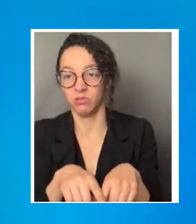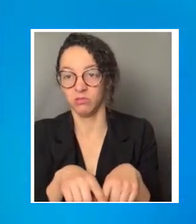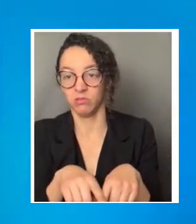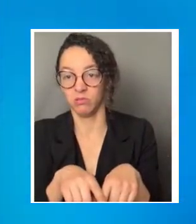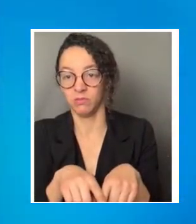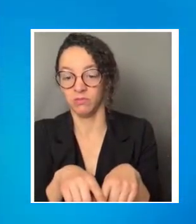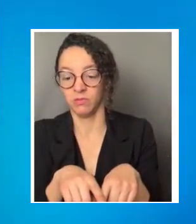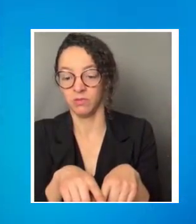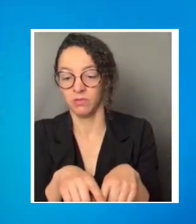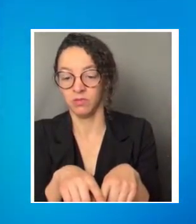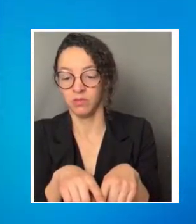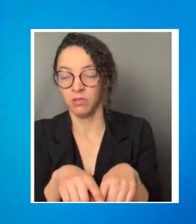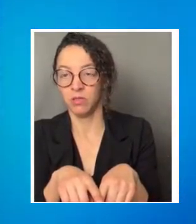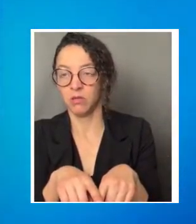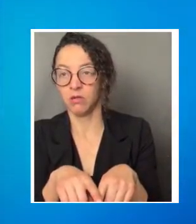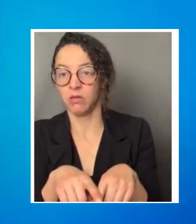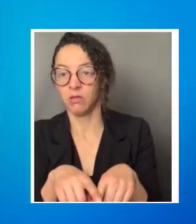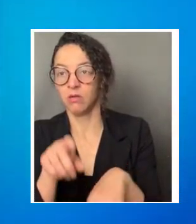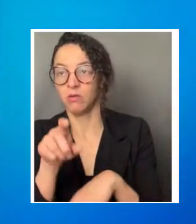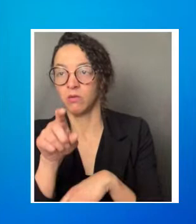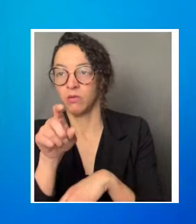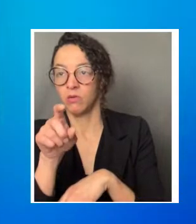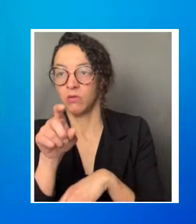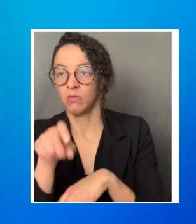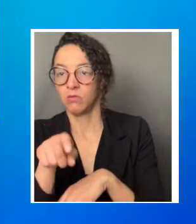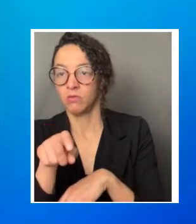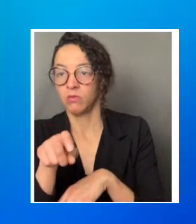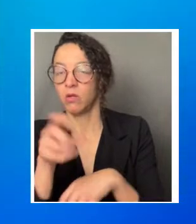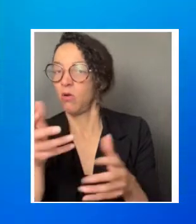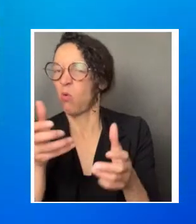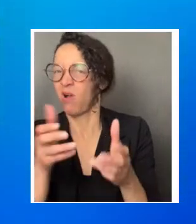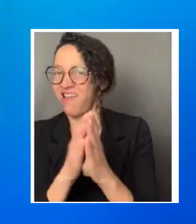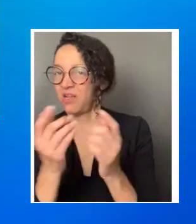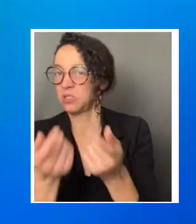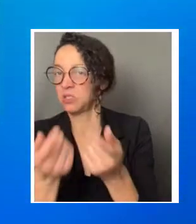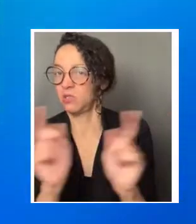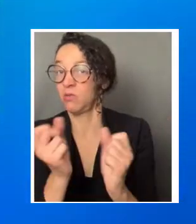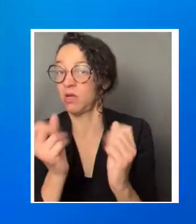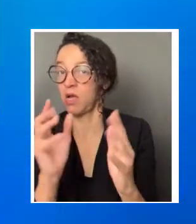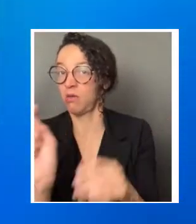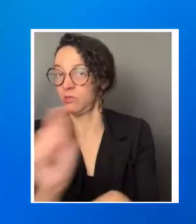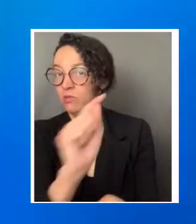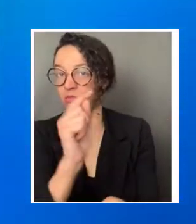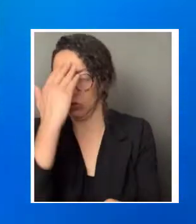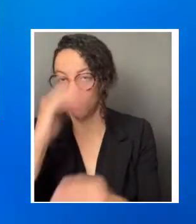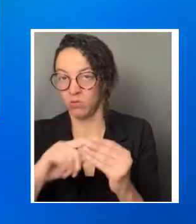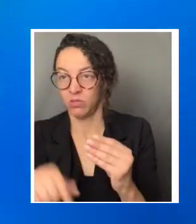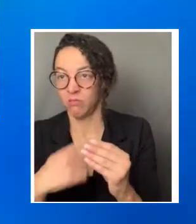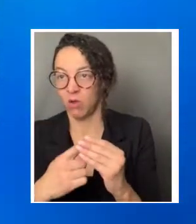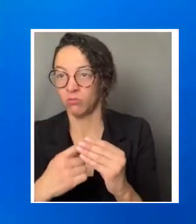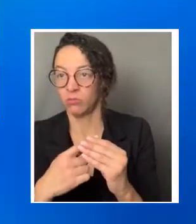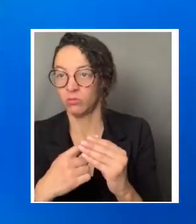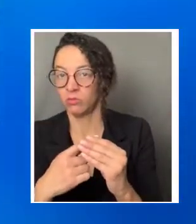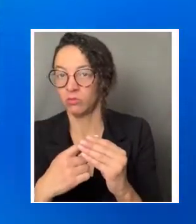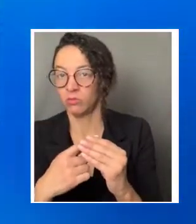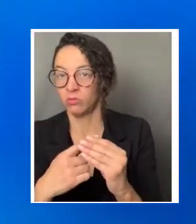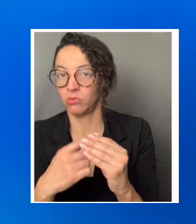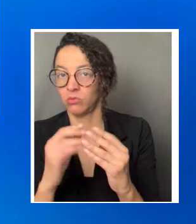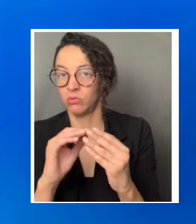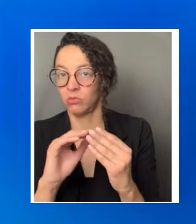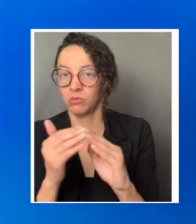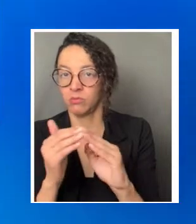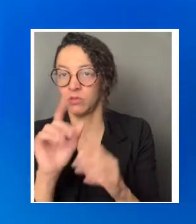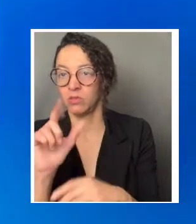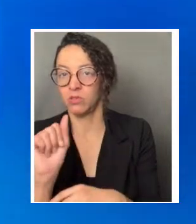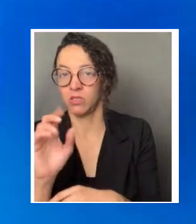question is, how many of you know what the Community Development Block Grant, aka CDBG, is. So if you